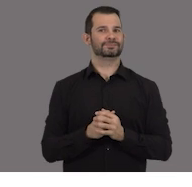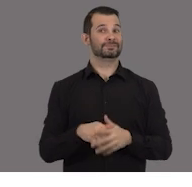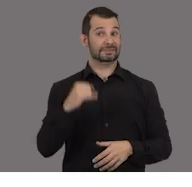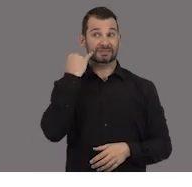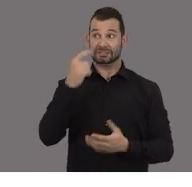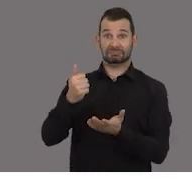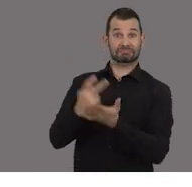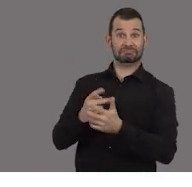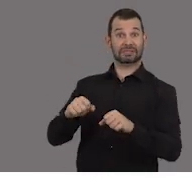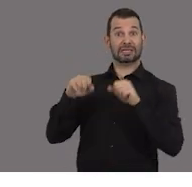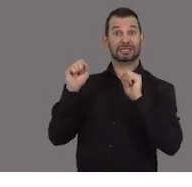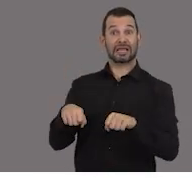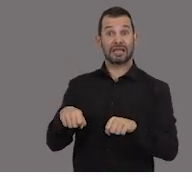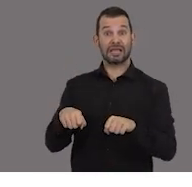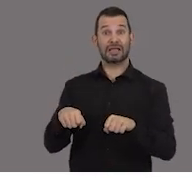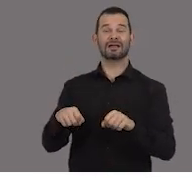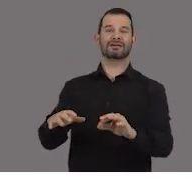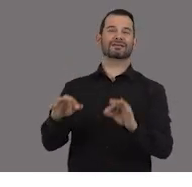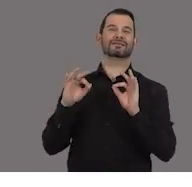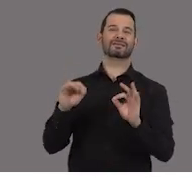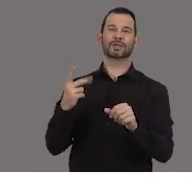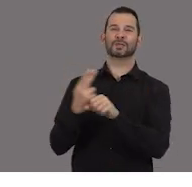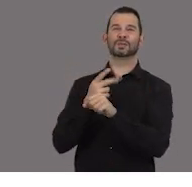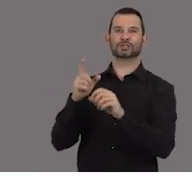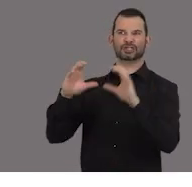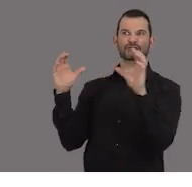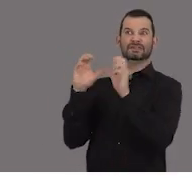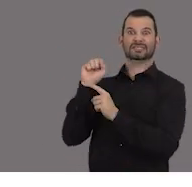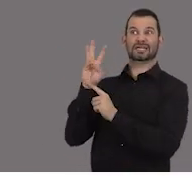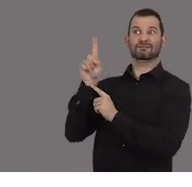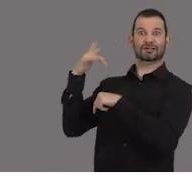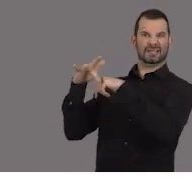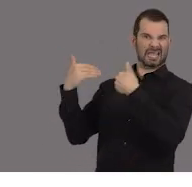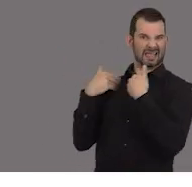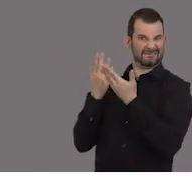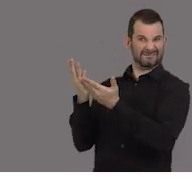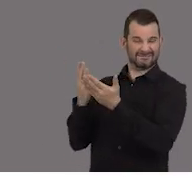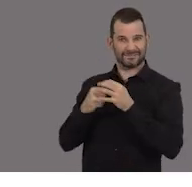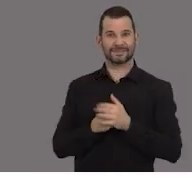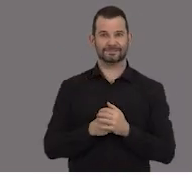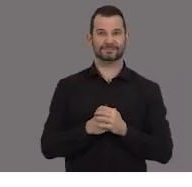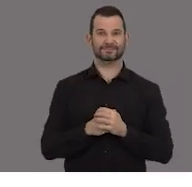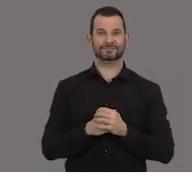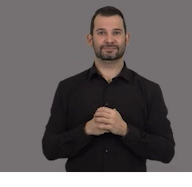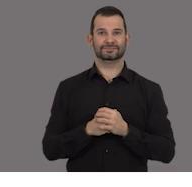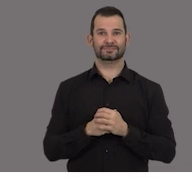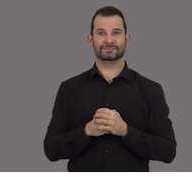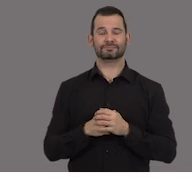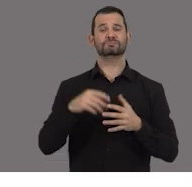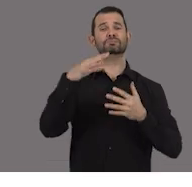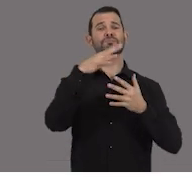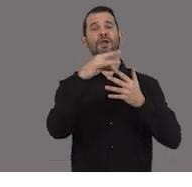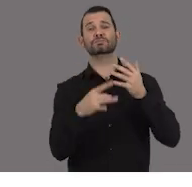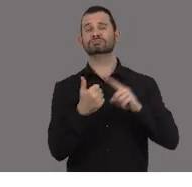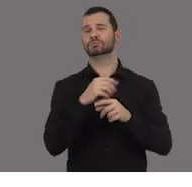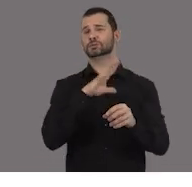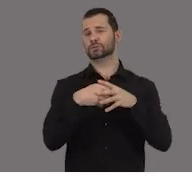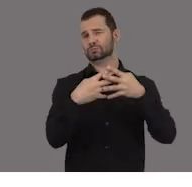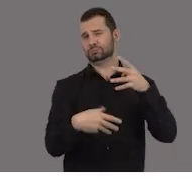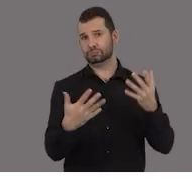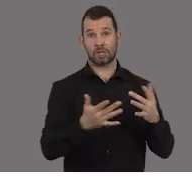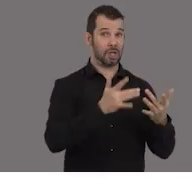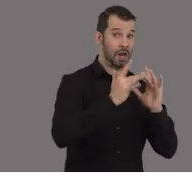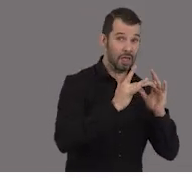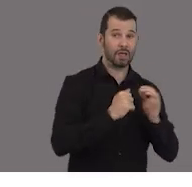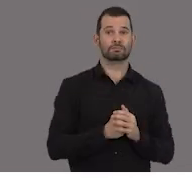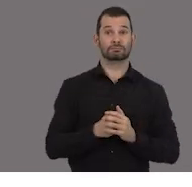way is to do them online. If you're eligible, you can use certified software.